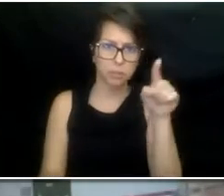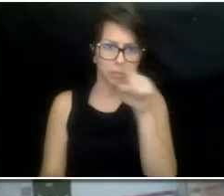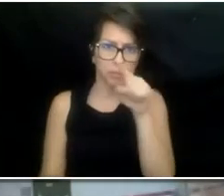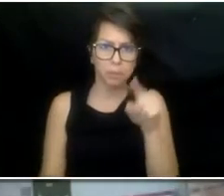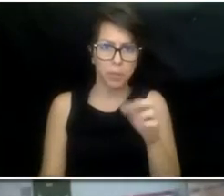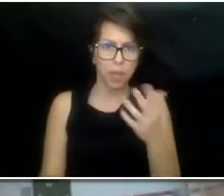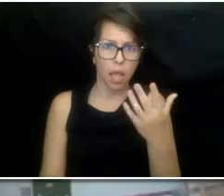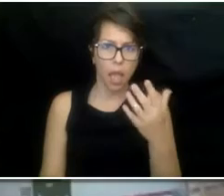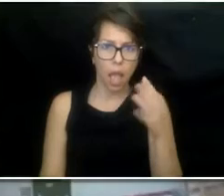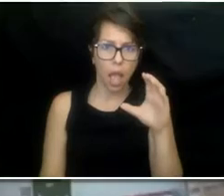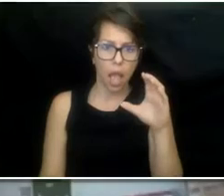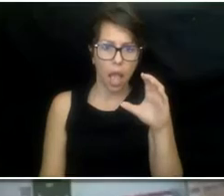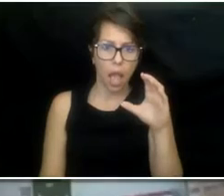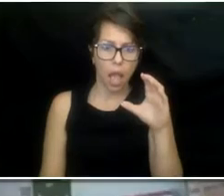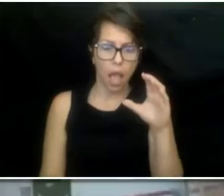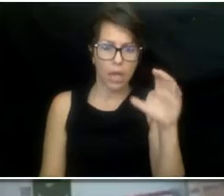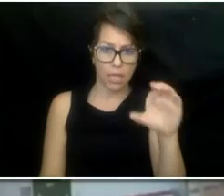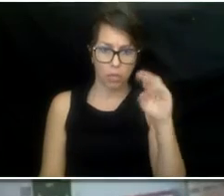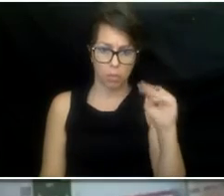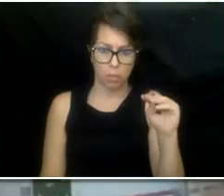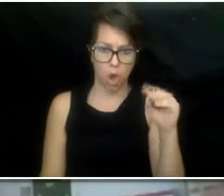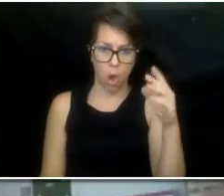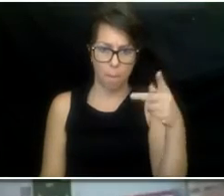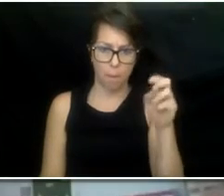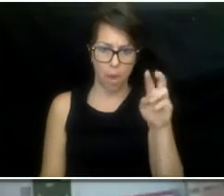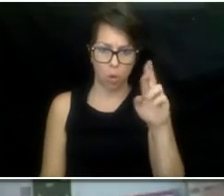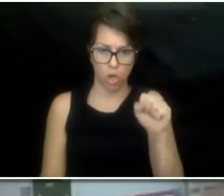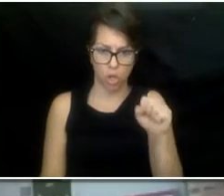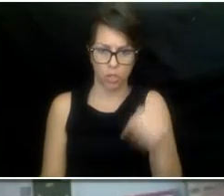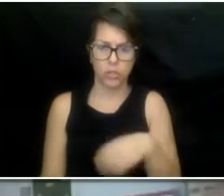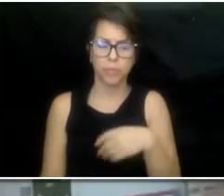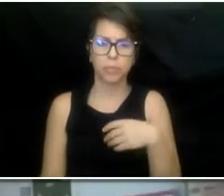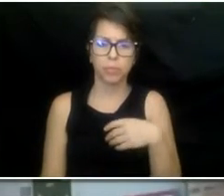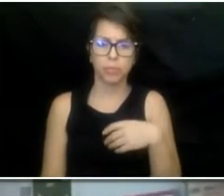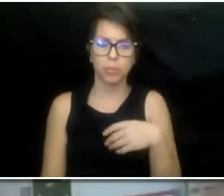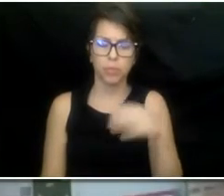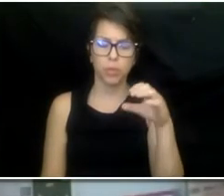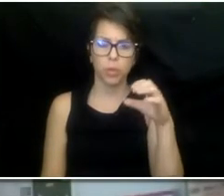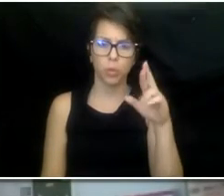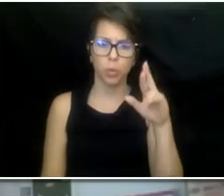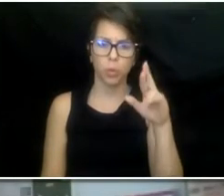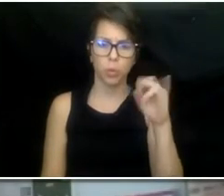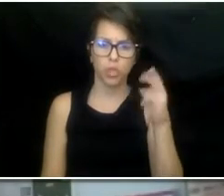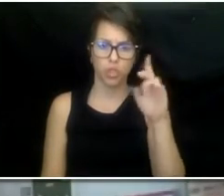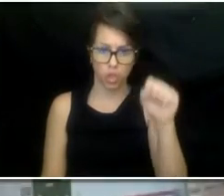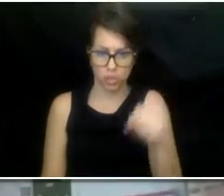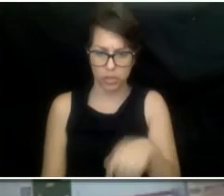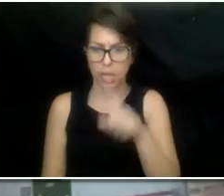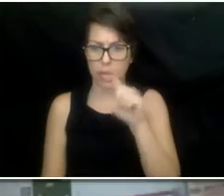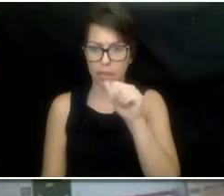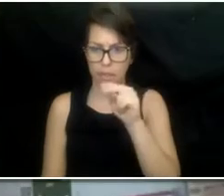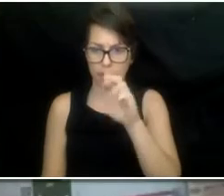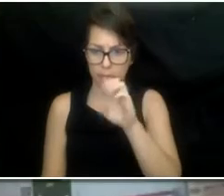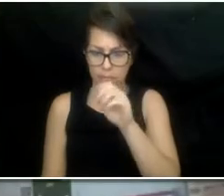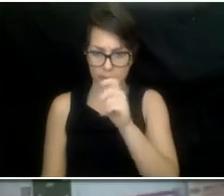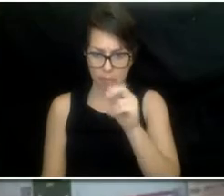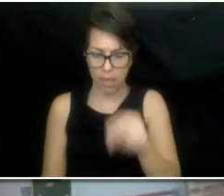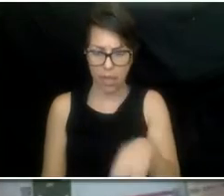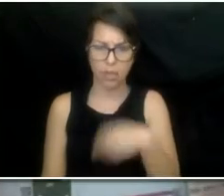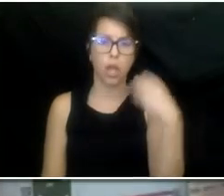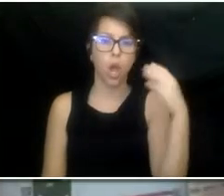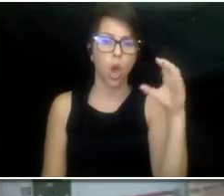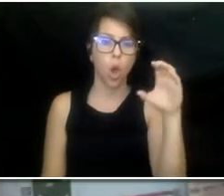vone um apologies for this taking a minute council member Manaka I saw council member Lander council member